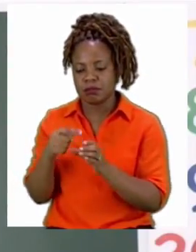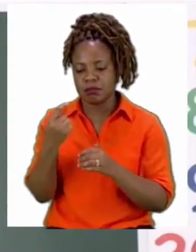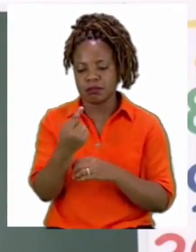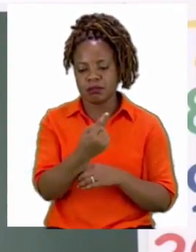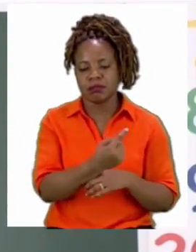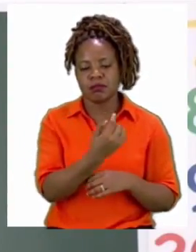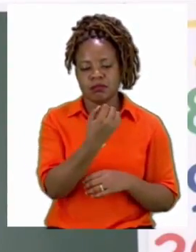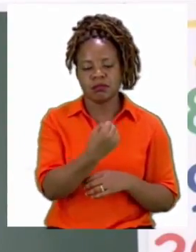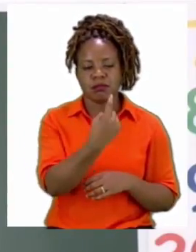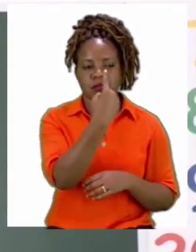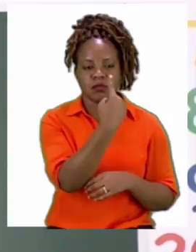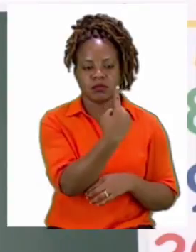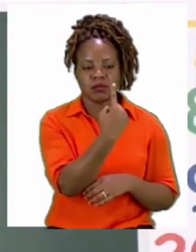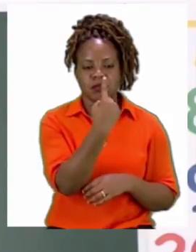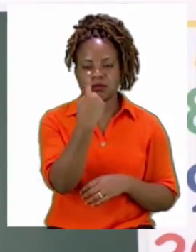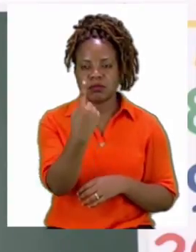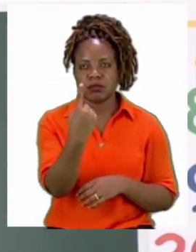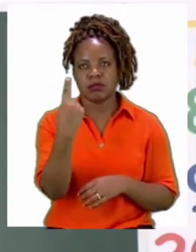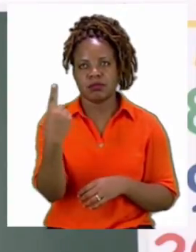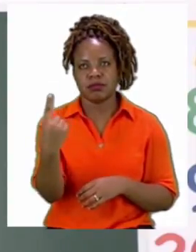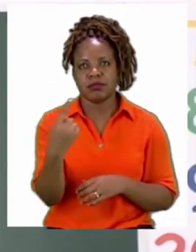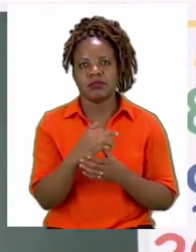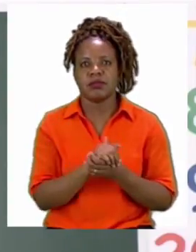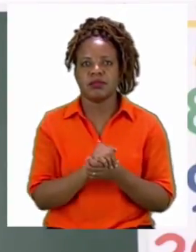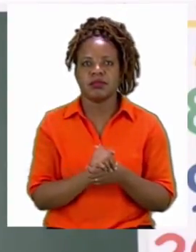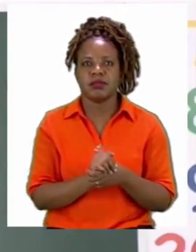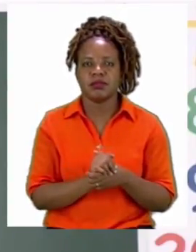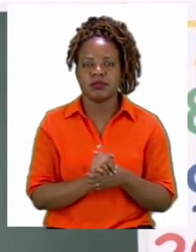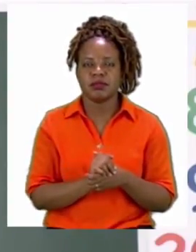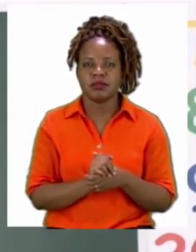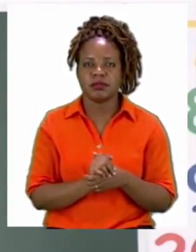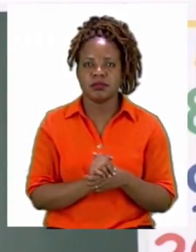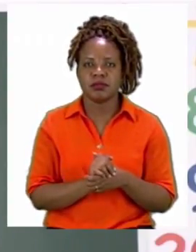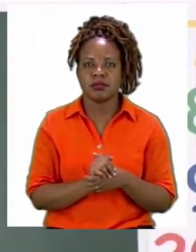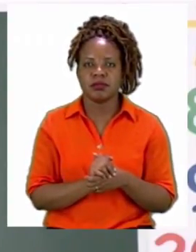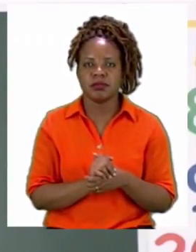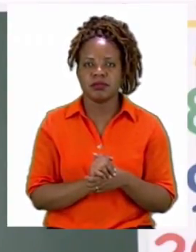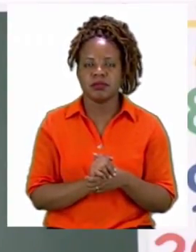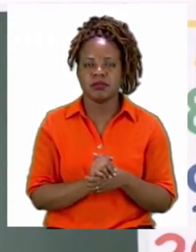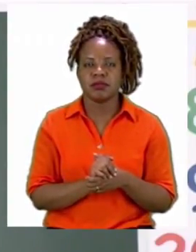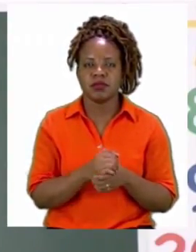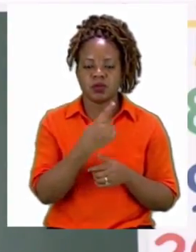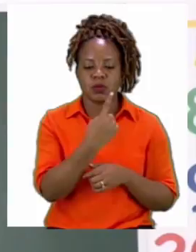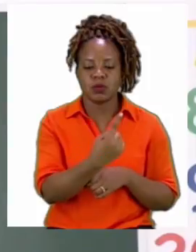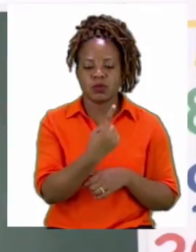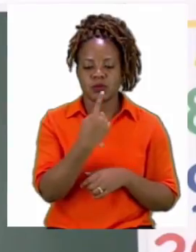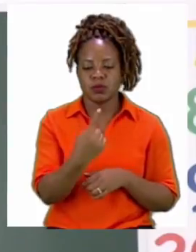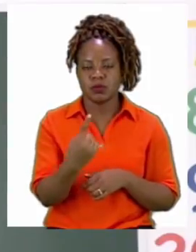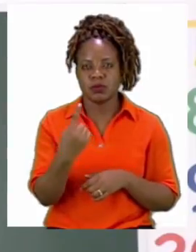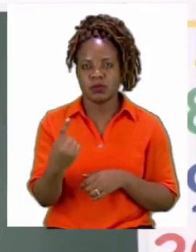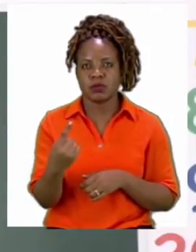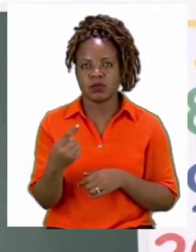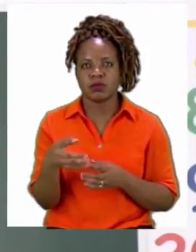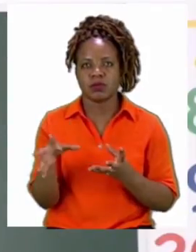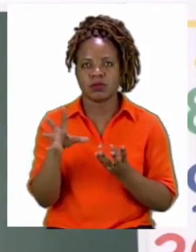to draw 1, 1, 1. So each set